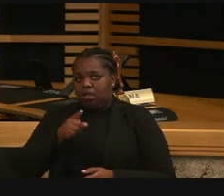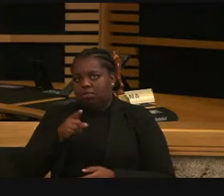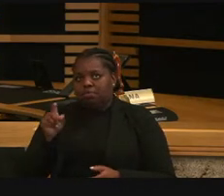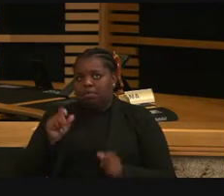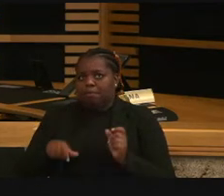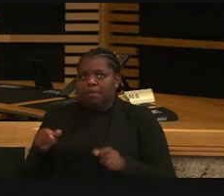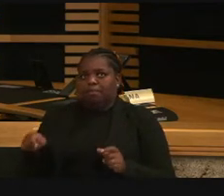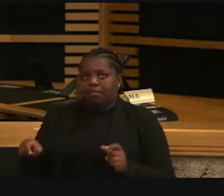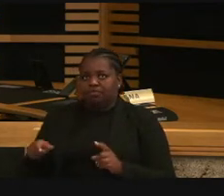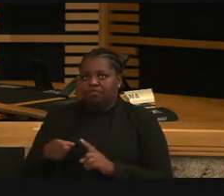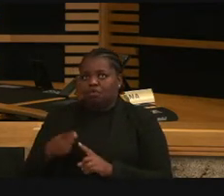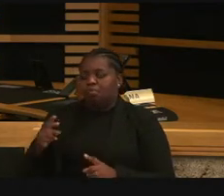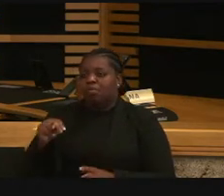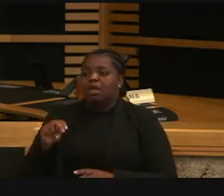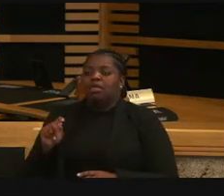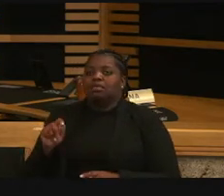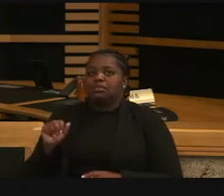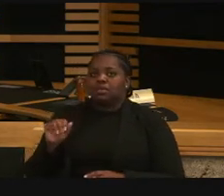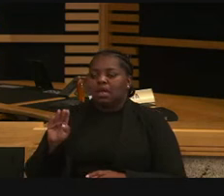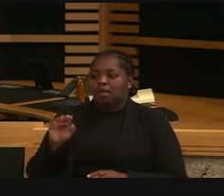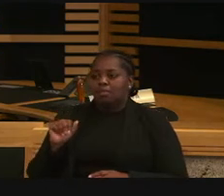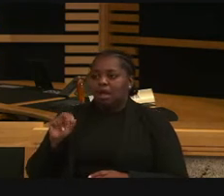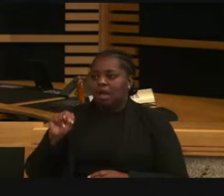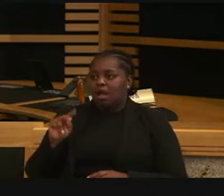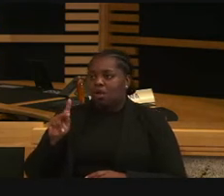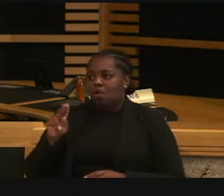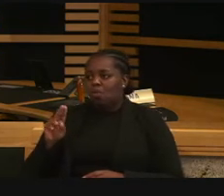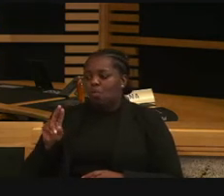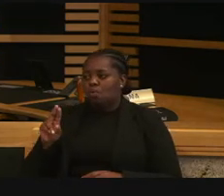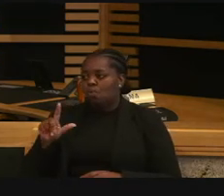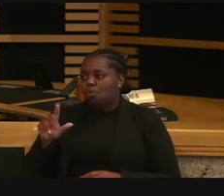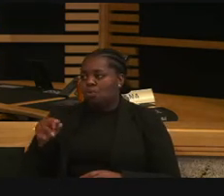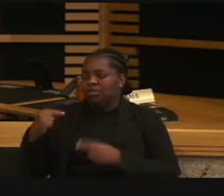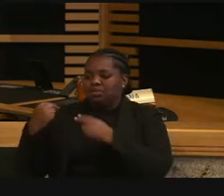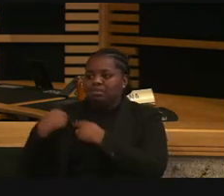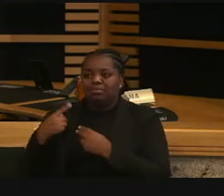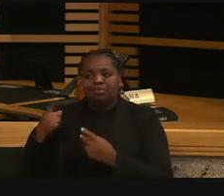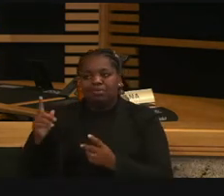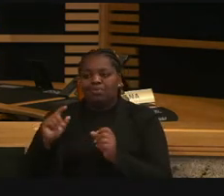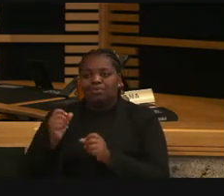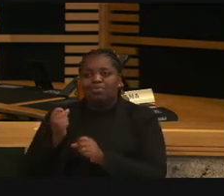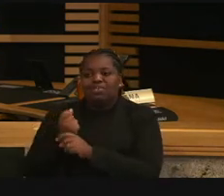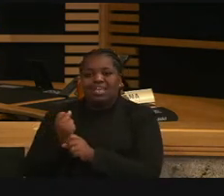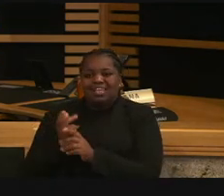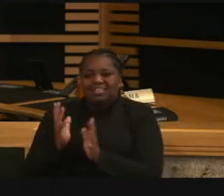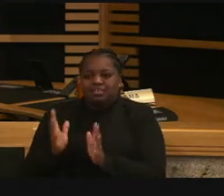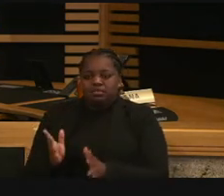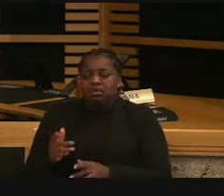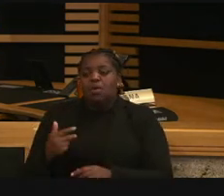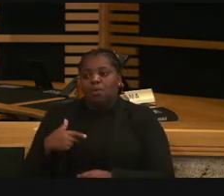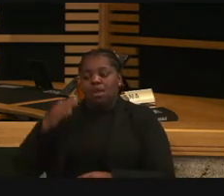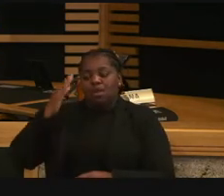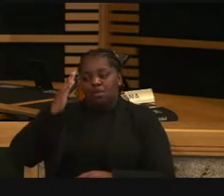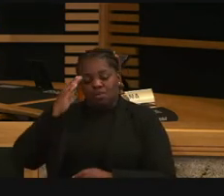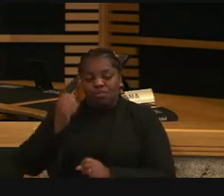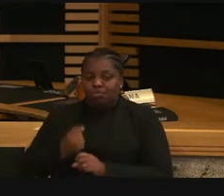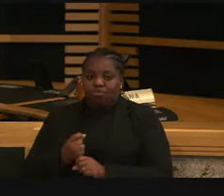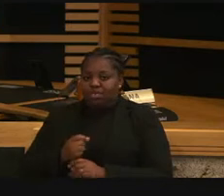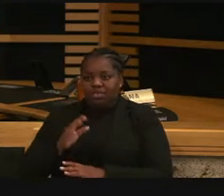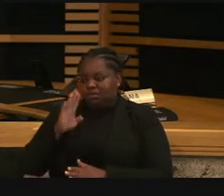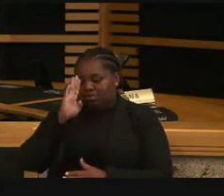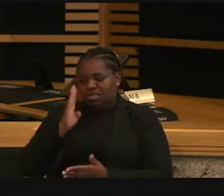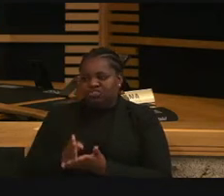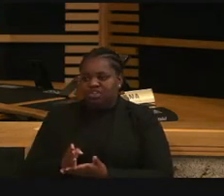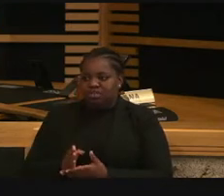basenta bankulu baxhomekeke konotaxi kuphela. Siyabazi konotaxi bababambiki.